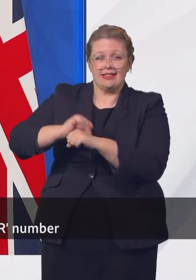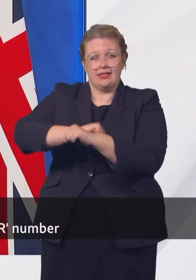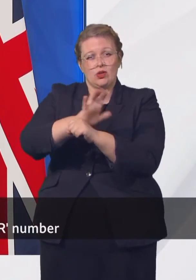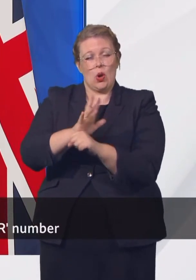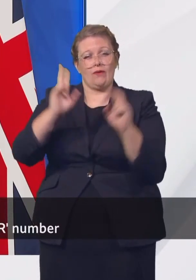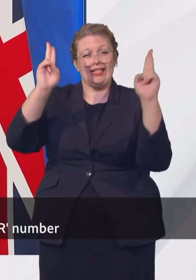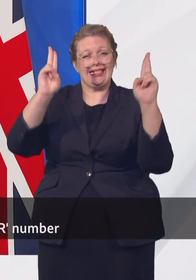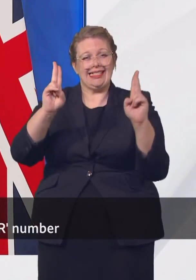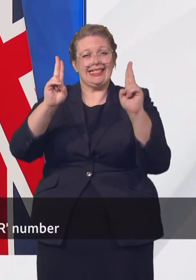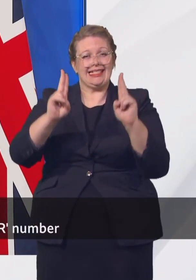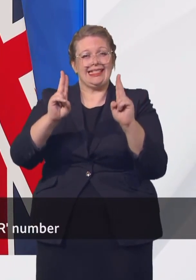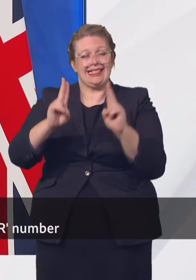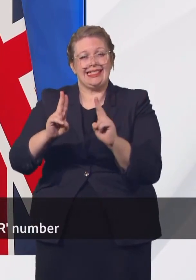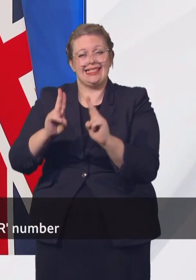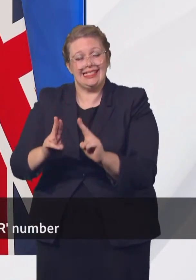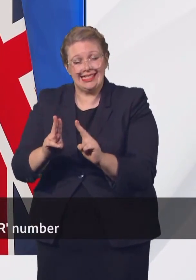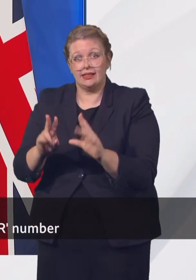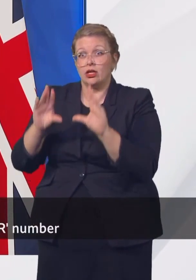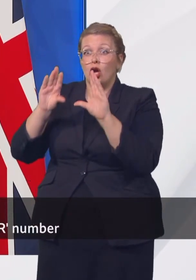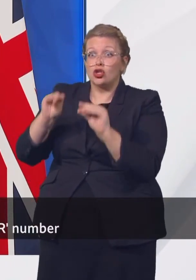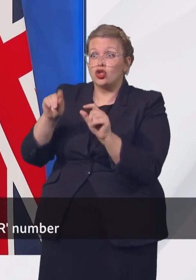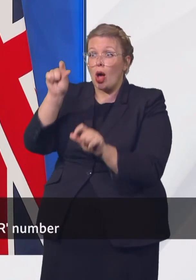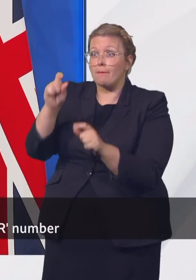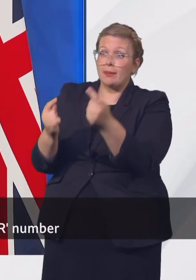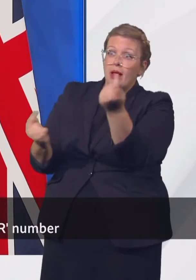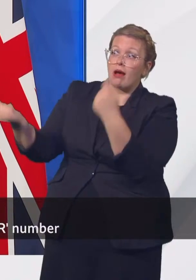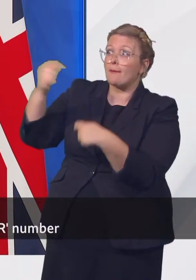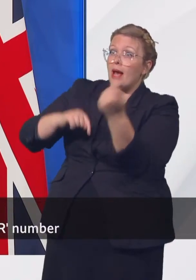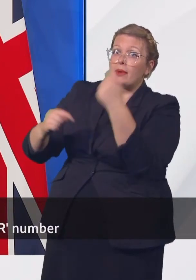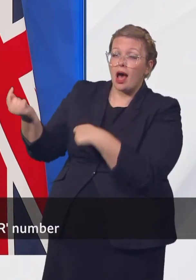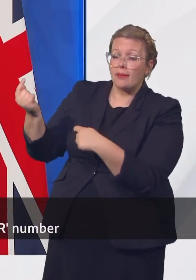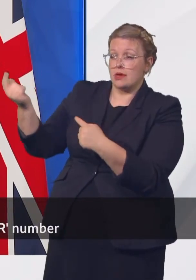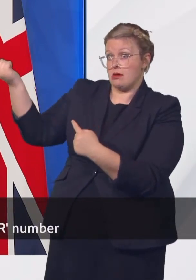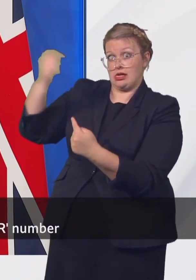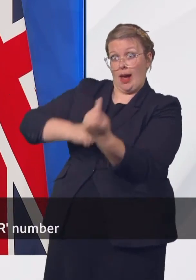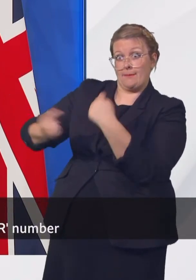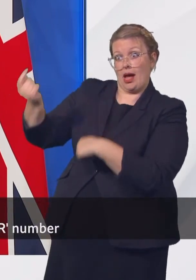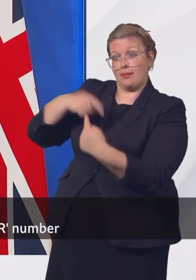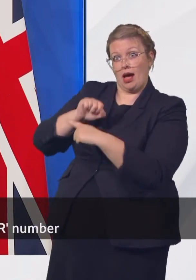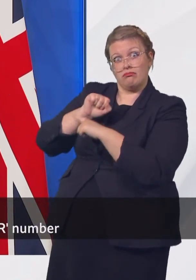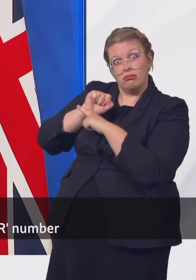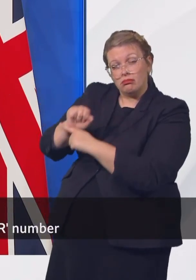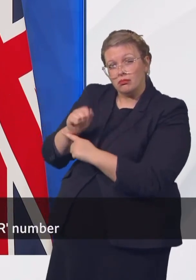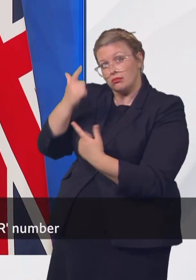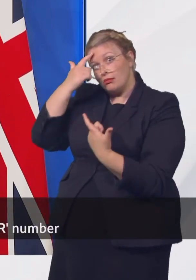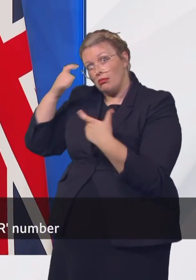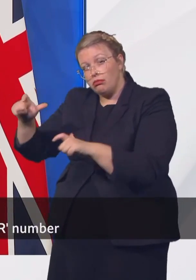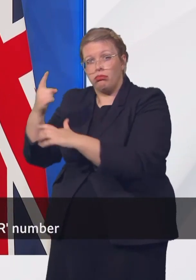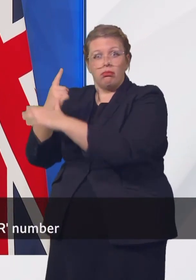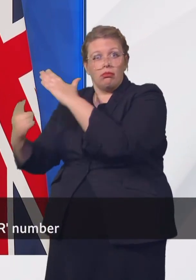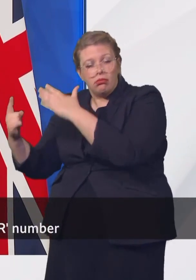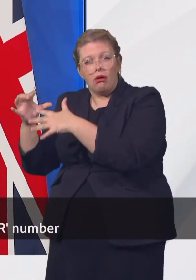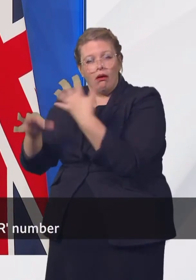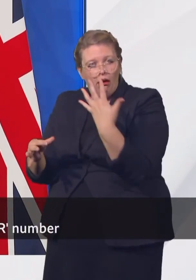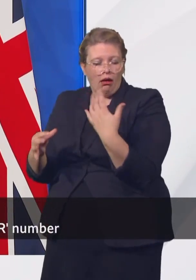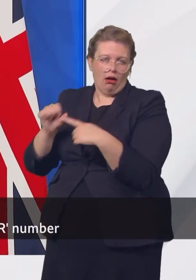border and booster jabs later in the year. And that is all about protecting the